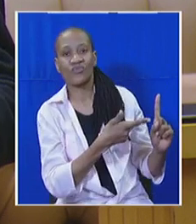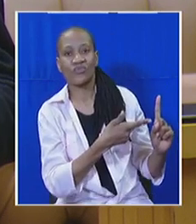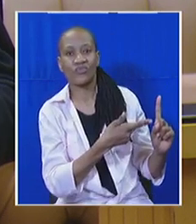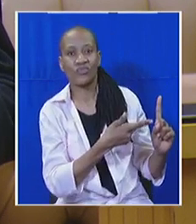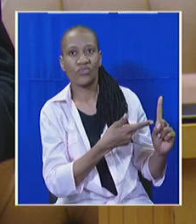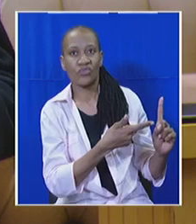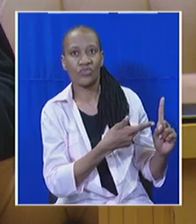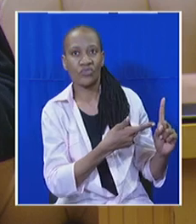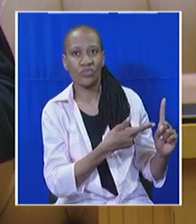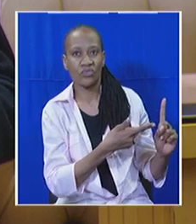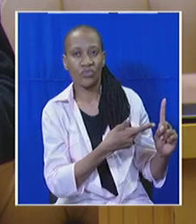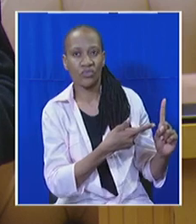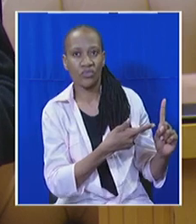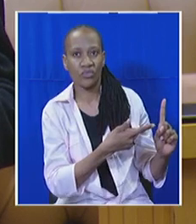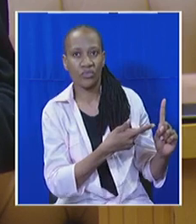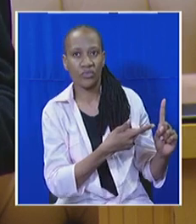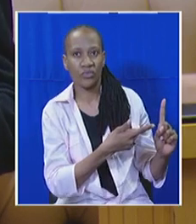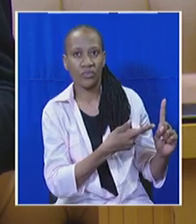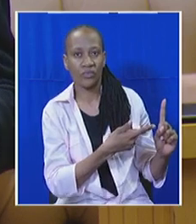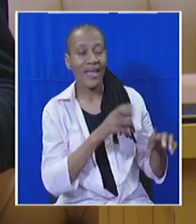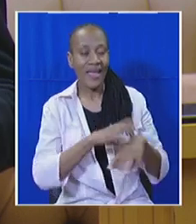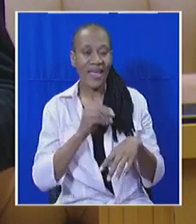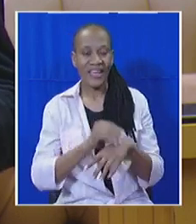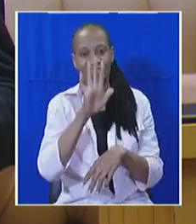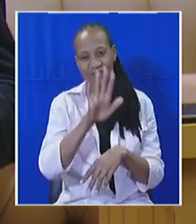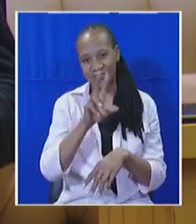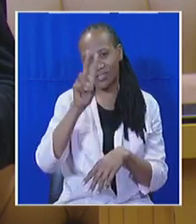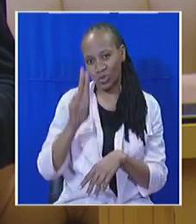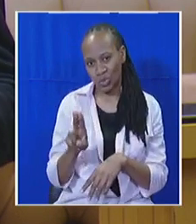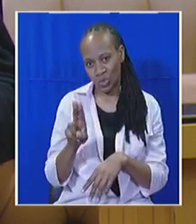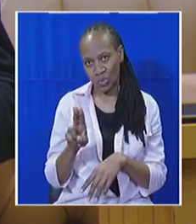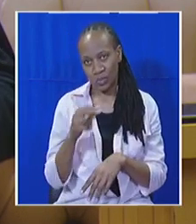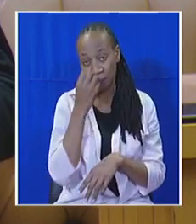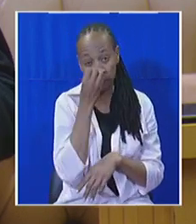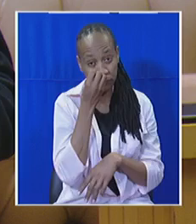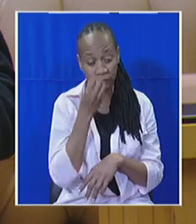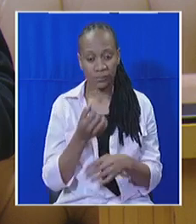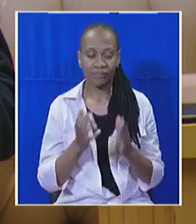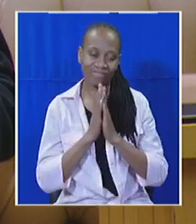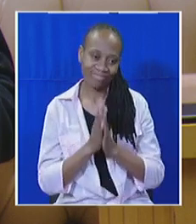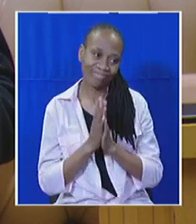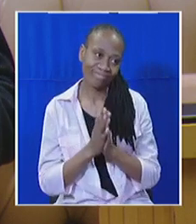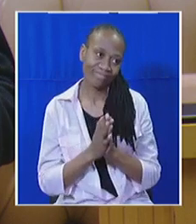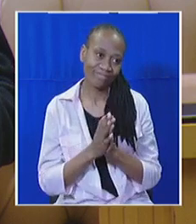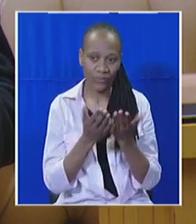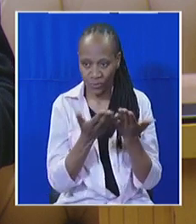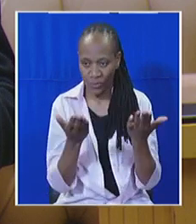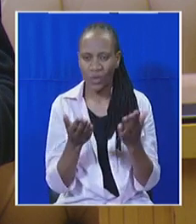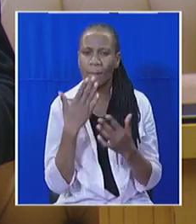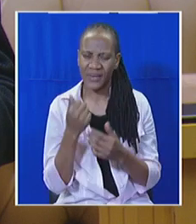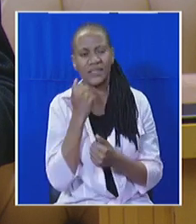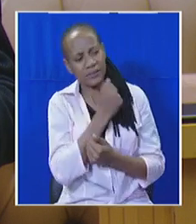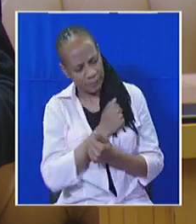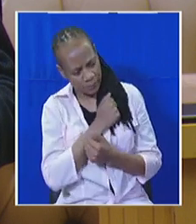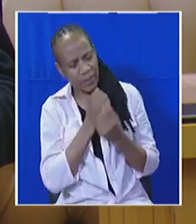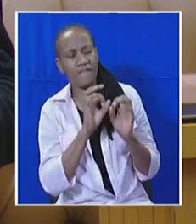an experienced police officer, was aged 52 at the time of his death. Wherefore, we call upon this Honourable House to express its condolences to